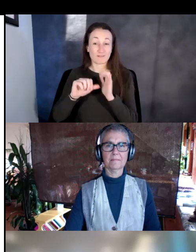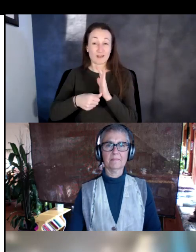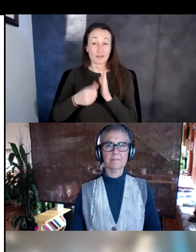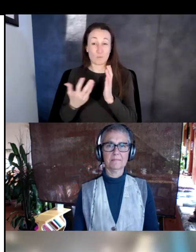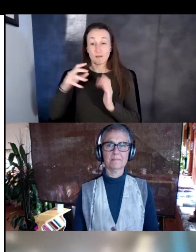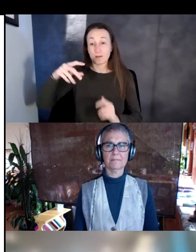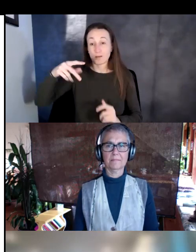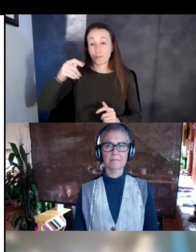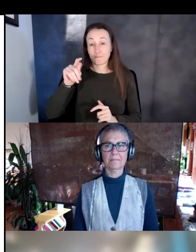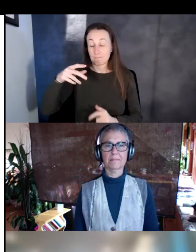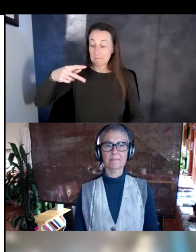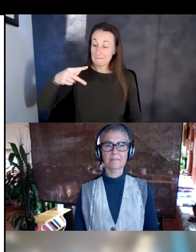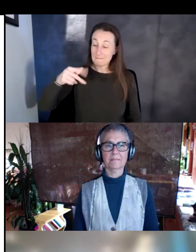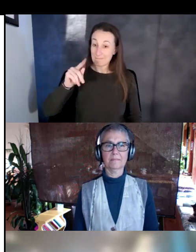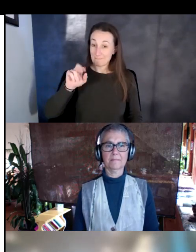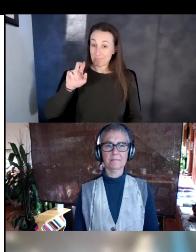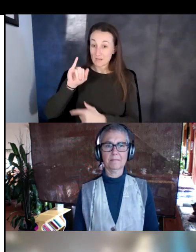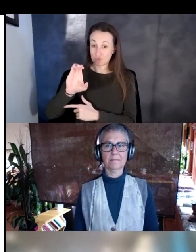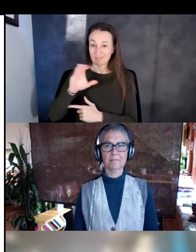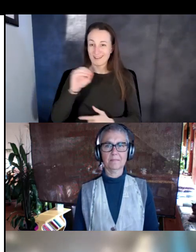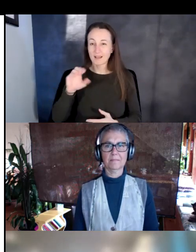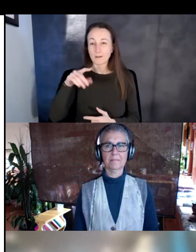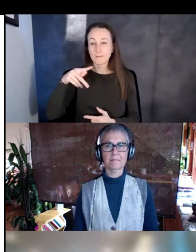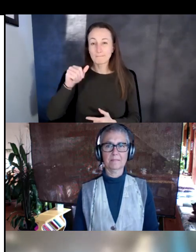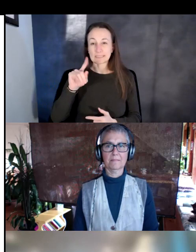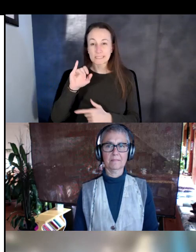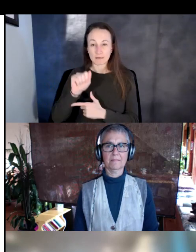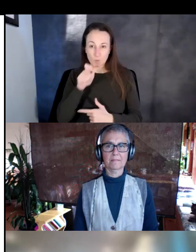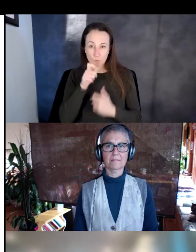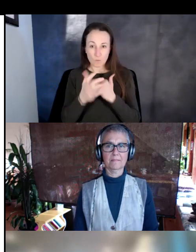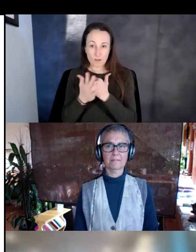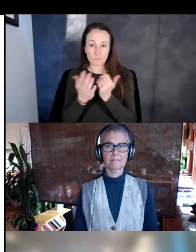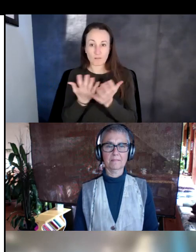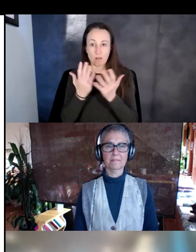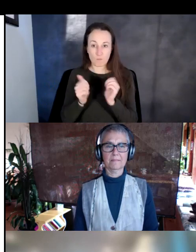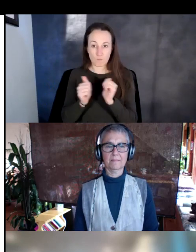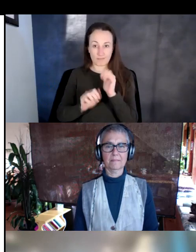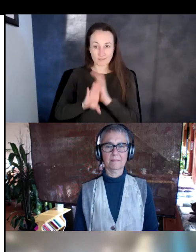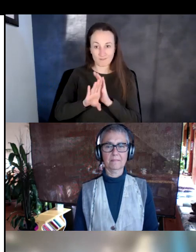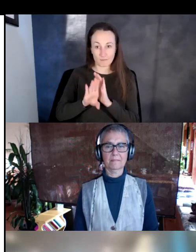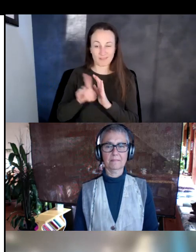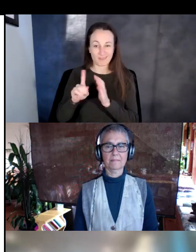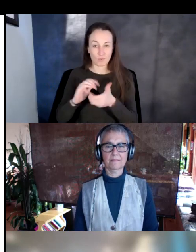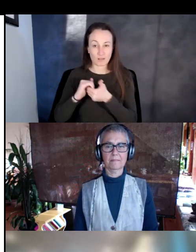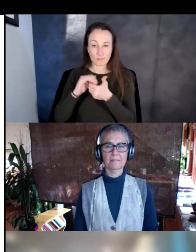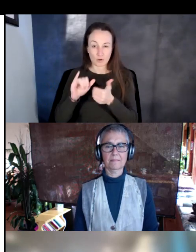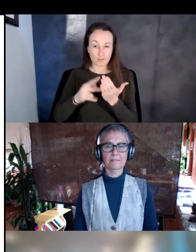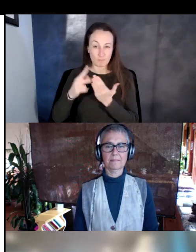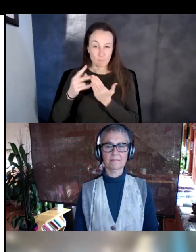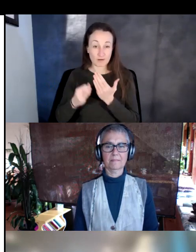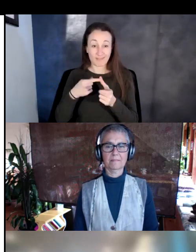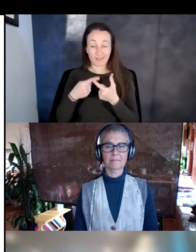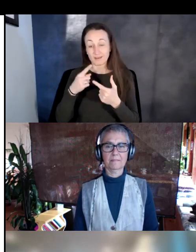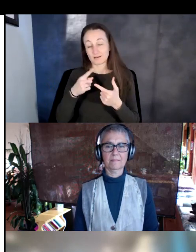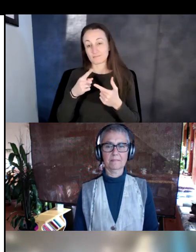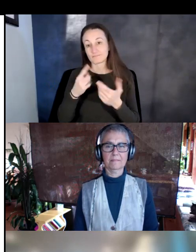highlight Patrick in the back here and Kadina, who helped a lot with the development of evSeq. They're my collaborators on that project. And